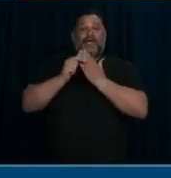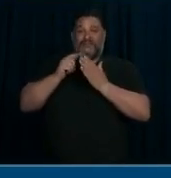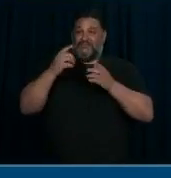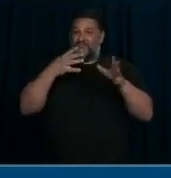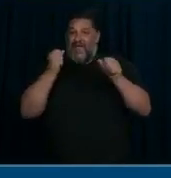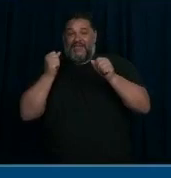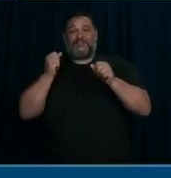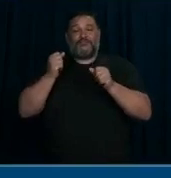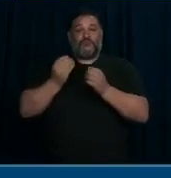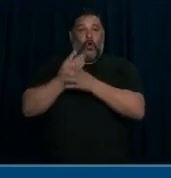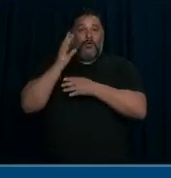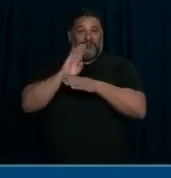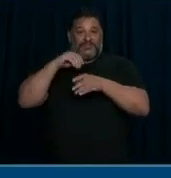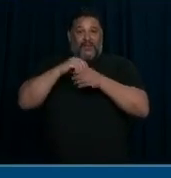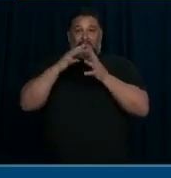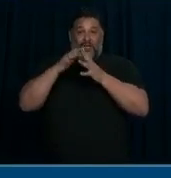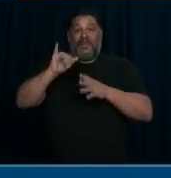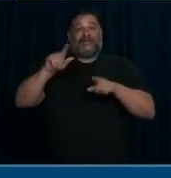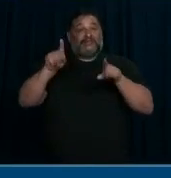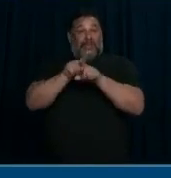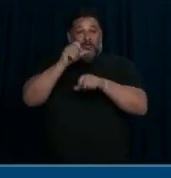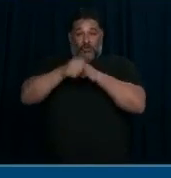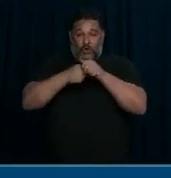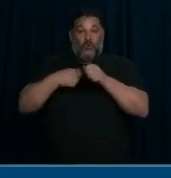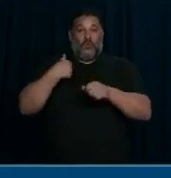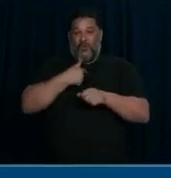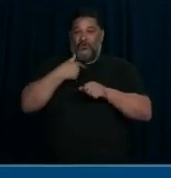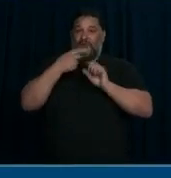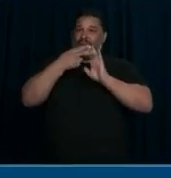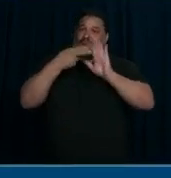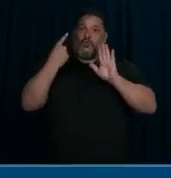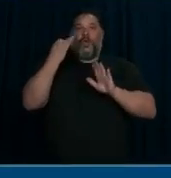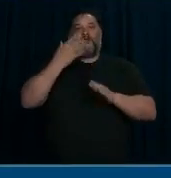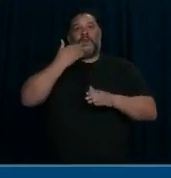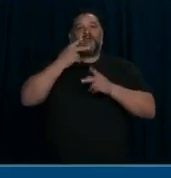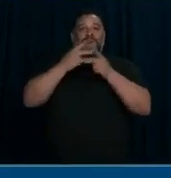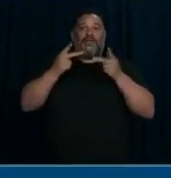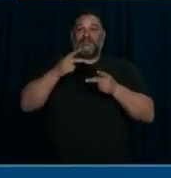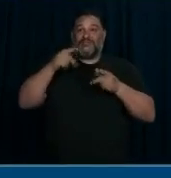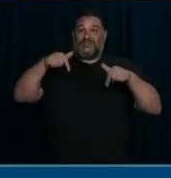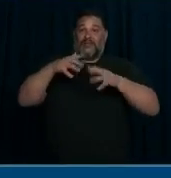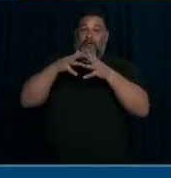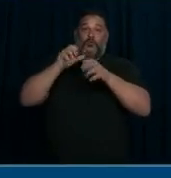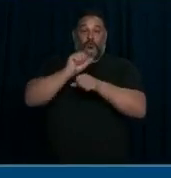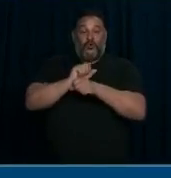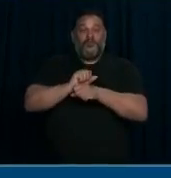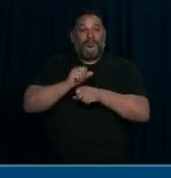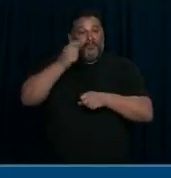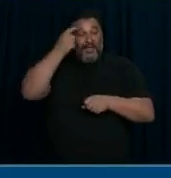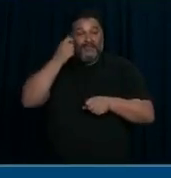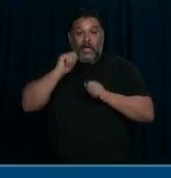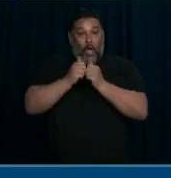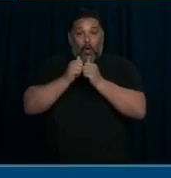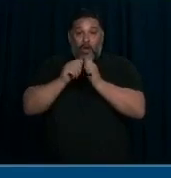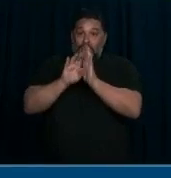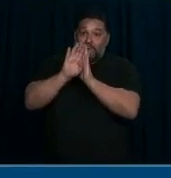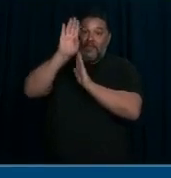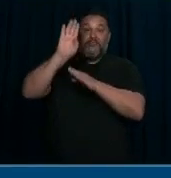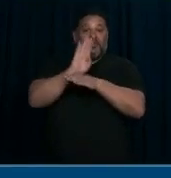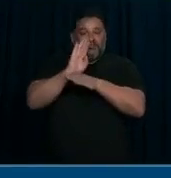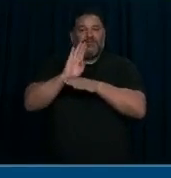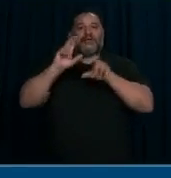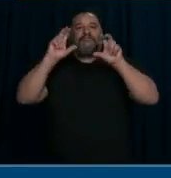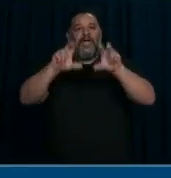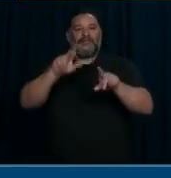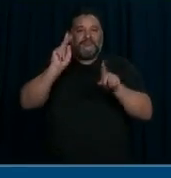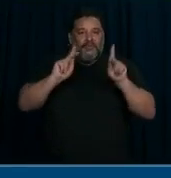The same year we were rated one of the best places to work, because way to build a business is to invest in people.